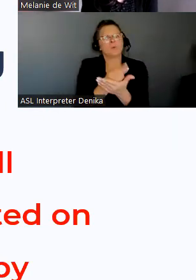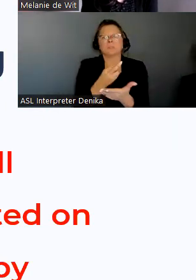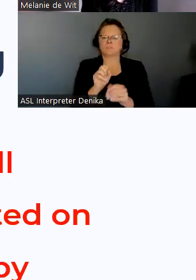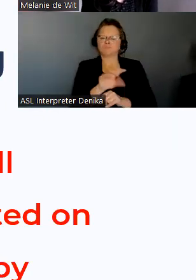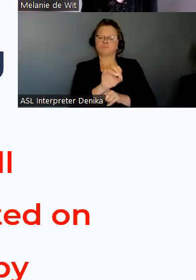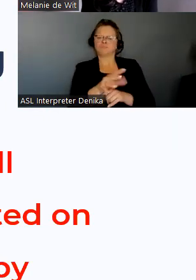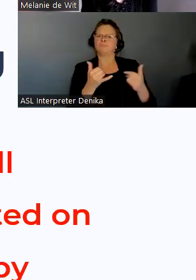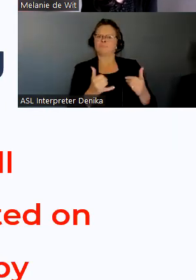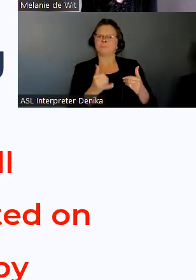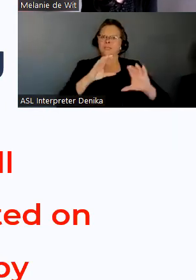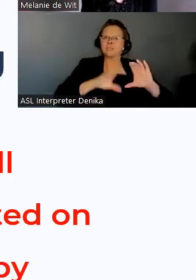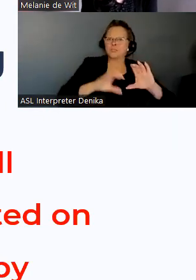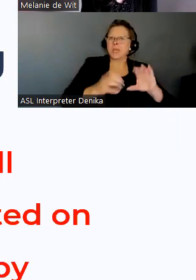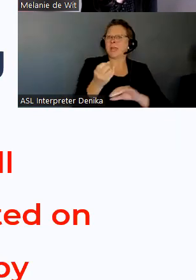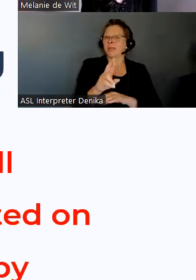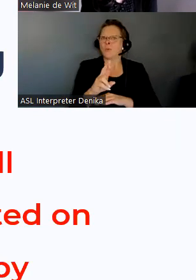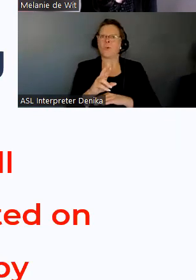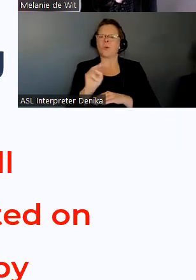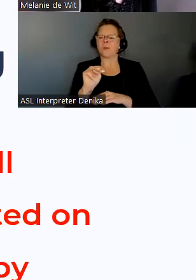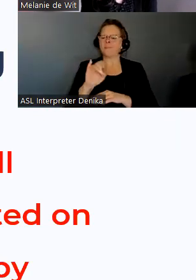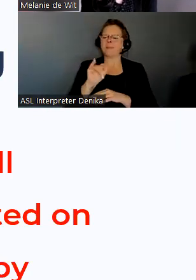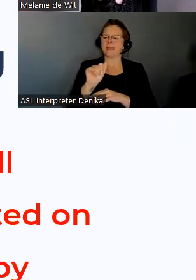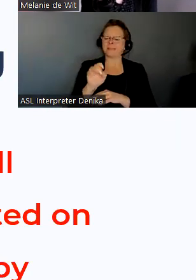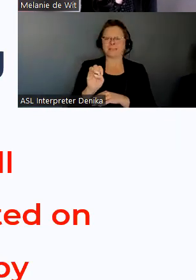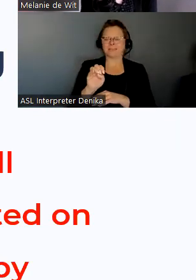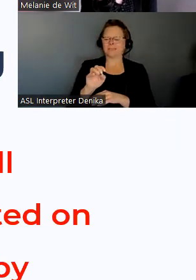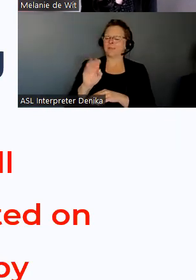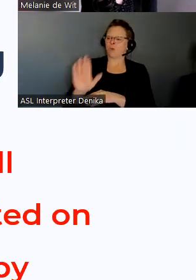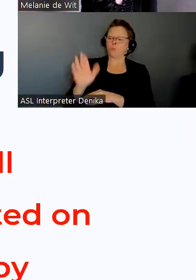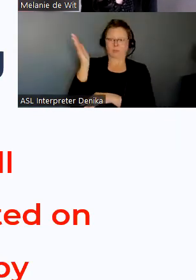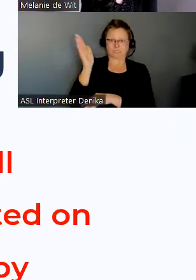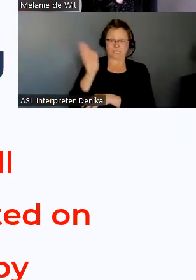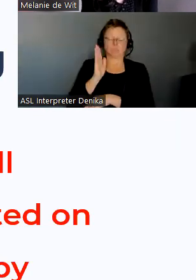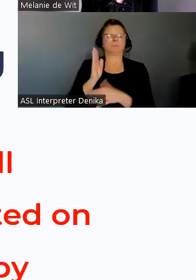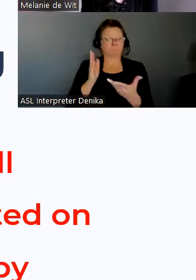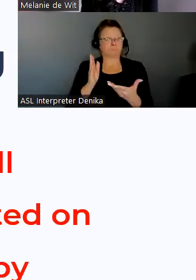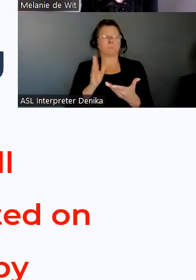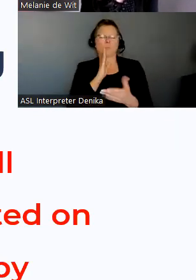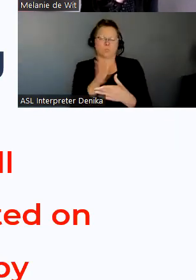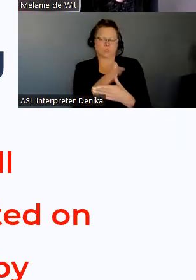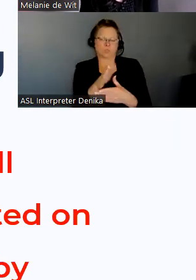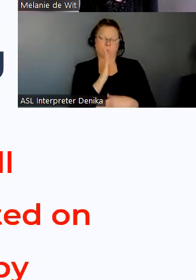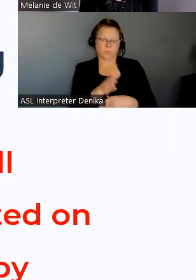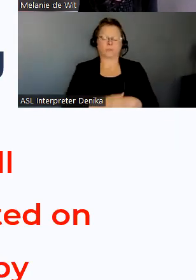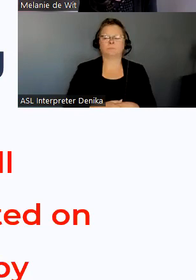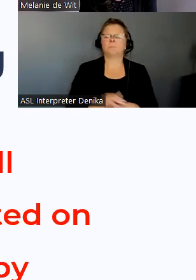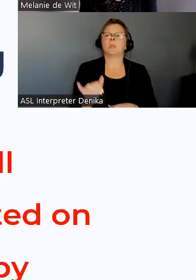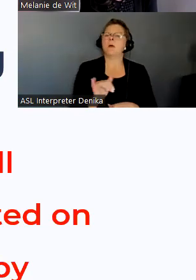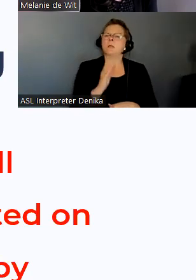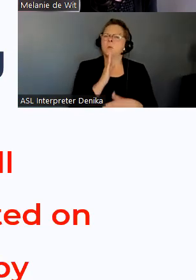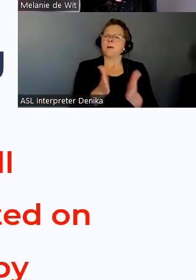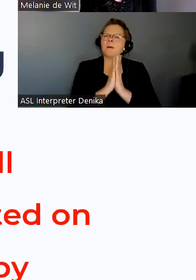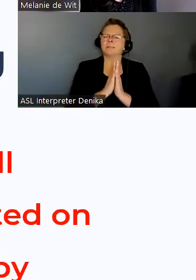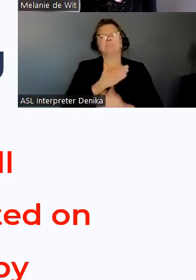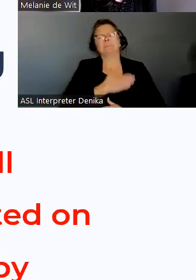chat box or through Melanie's presentation. We also will be asking if you wouldn't mind taking